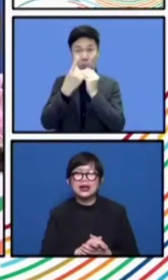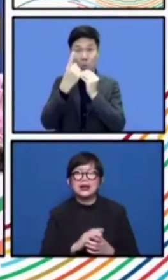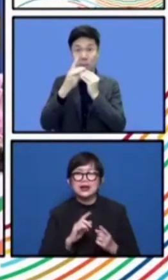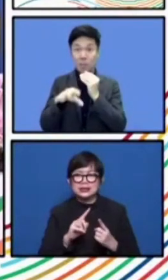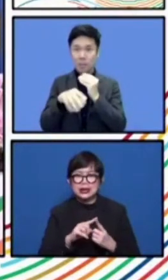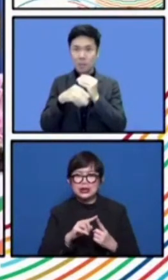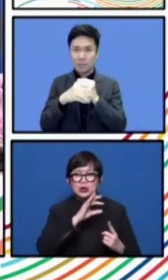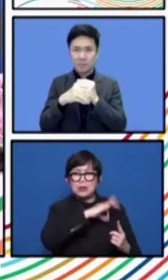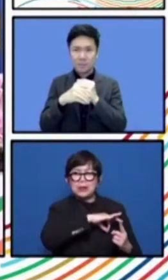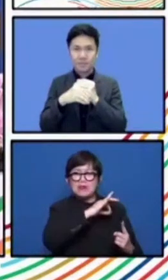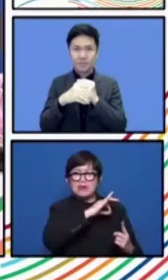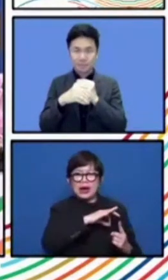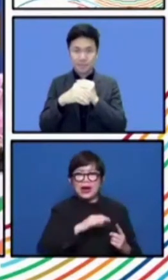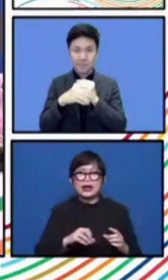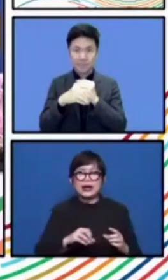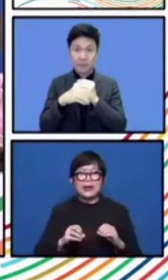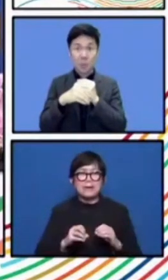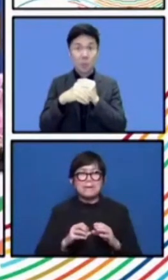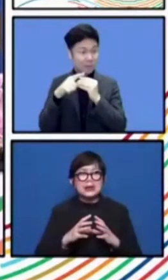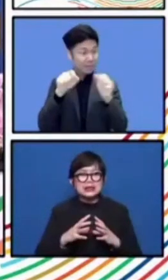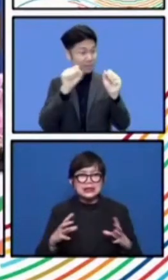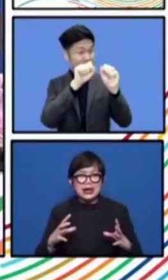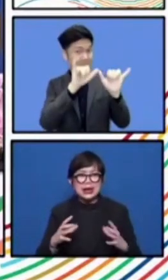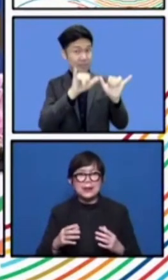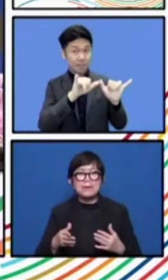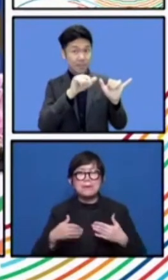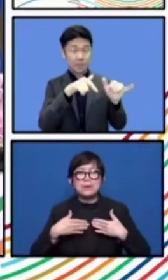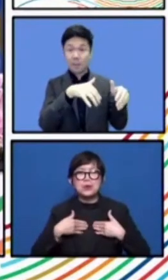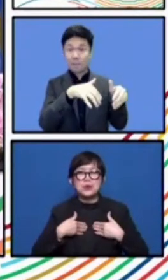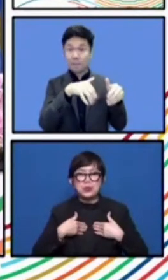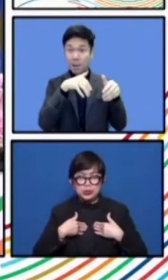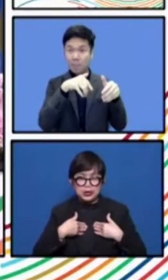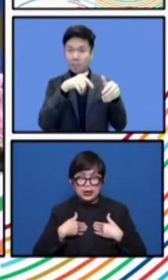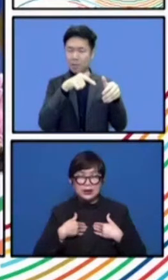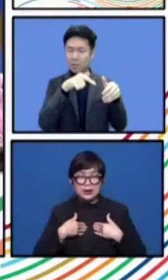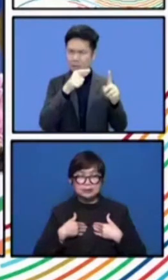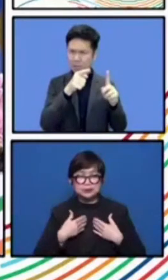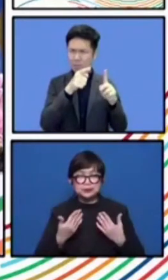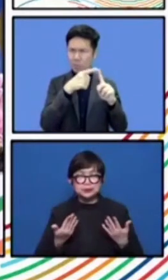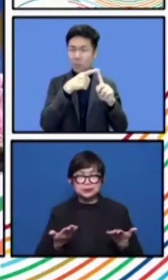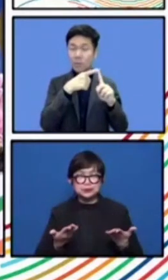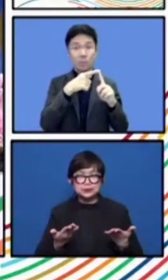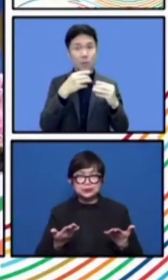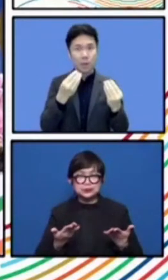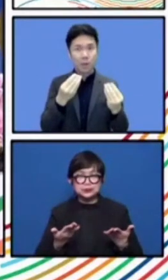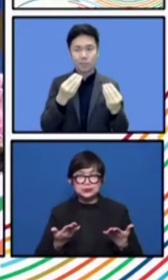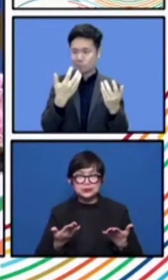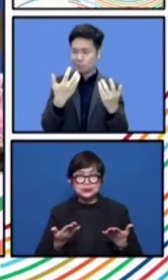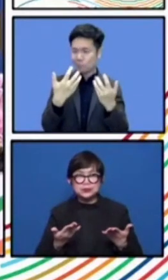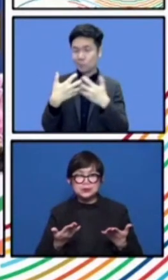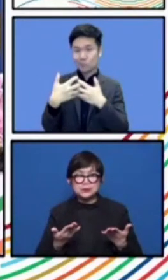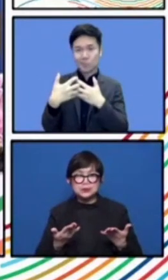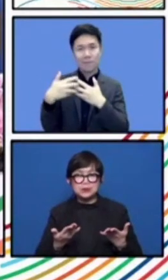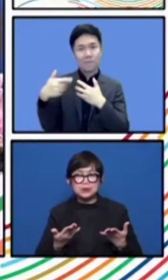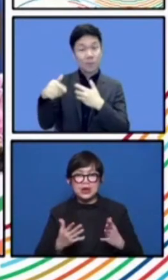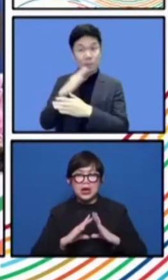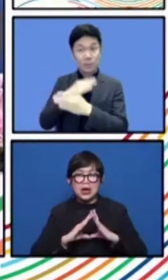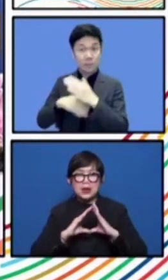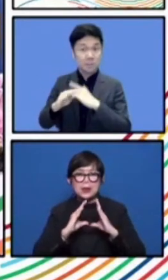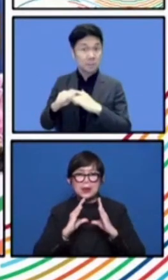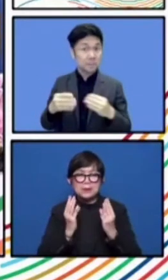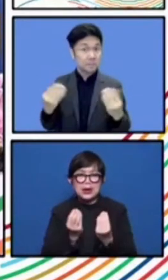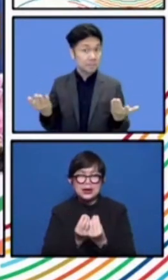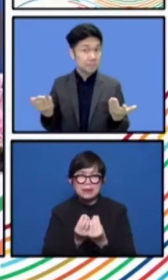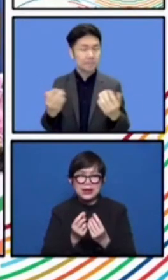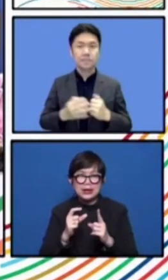good system in the Parliament that caters participation of persons with disabilities is that in our system